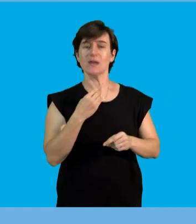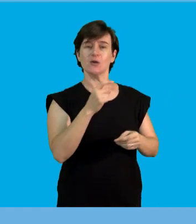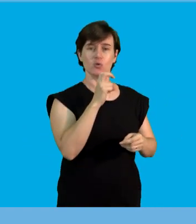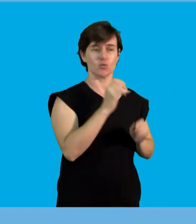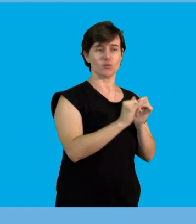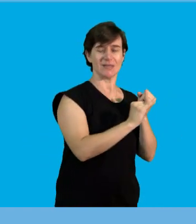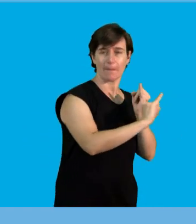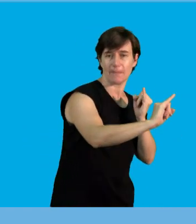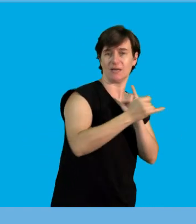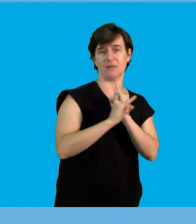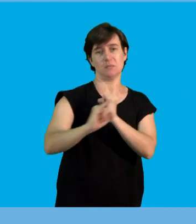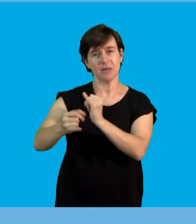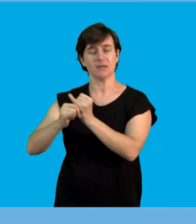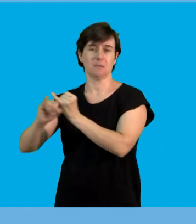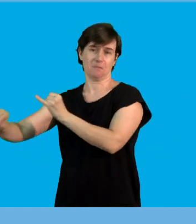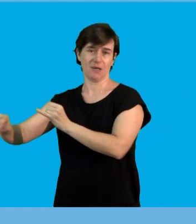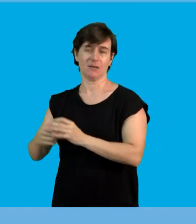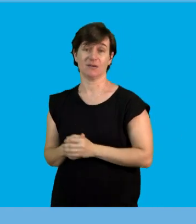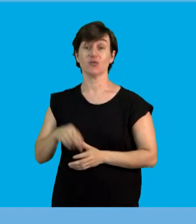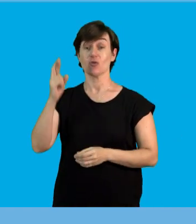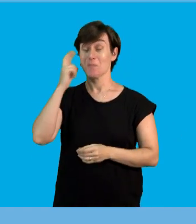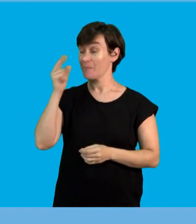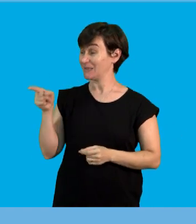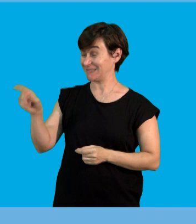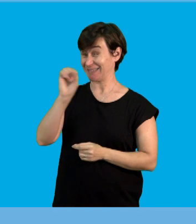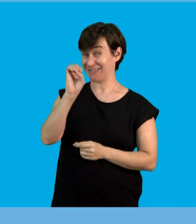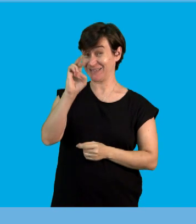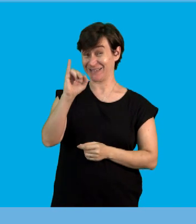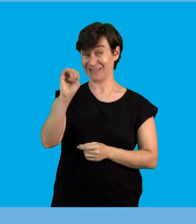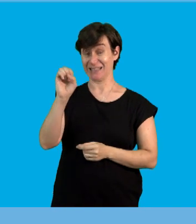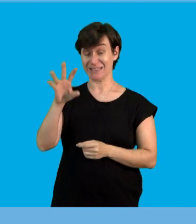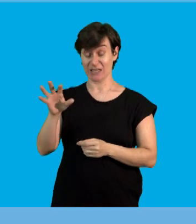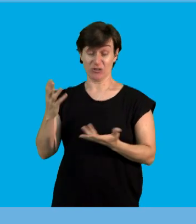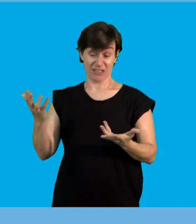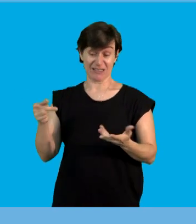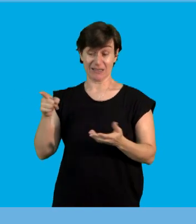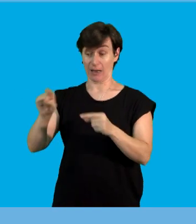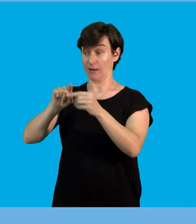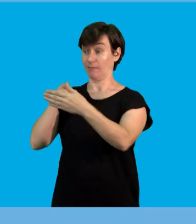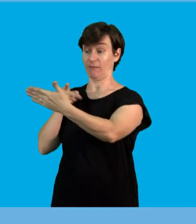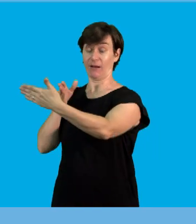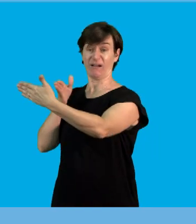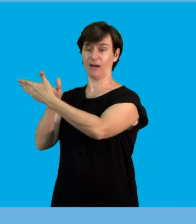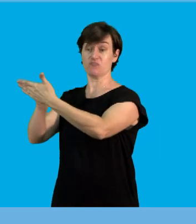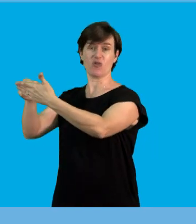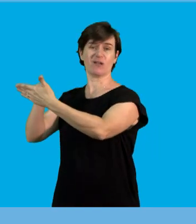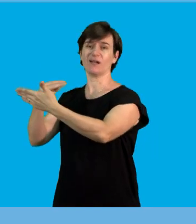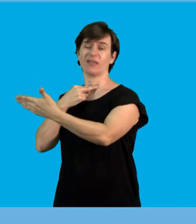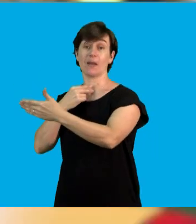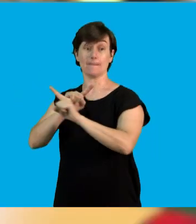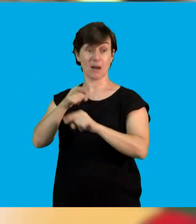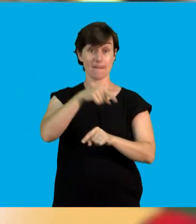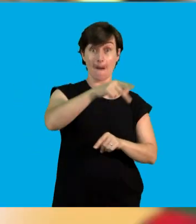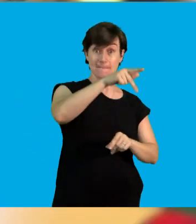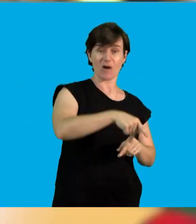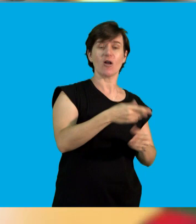other. Because if one pathway for the current is broken, that means the current can decide to use a different pathway, because